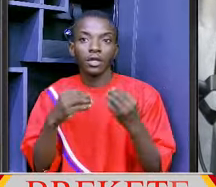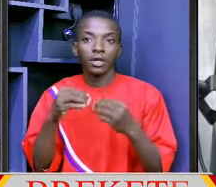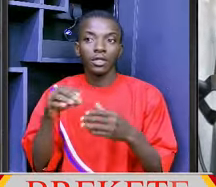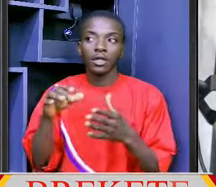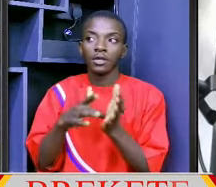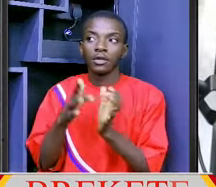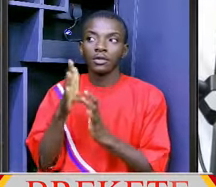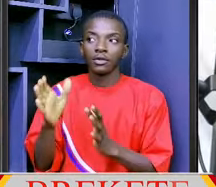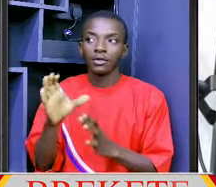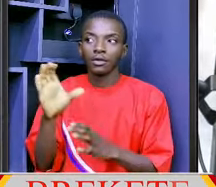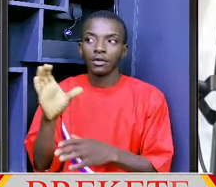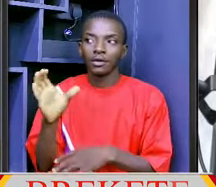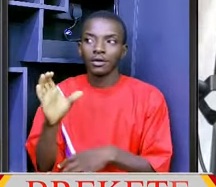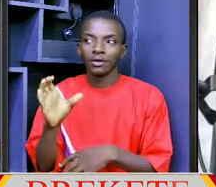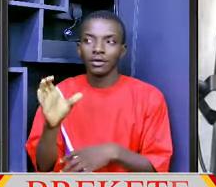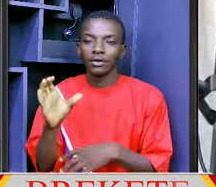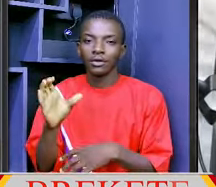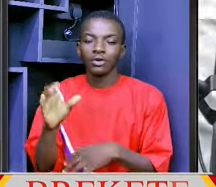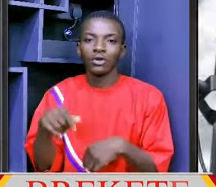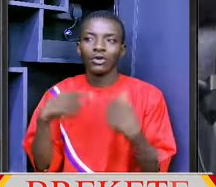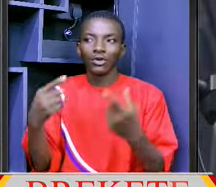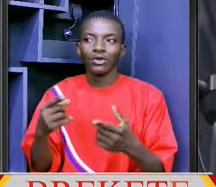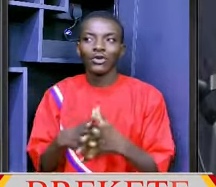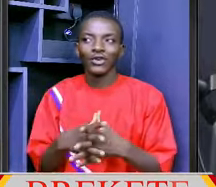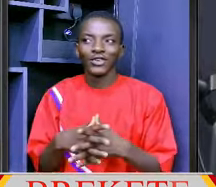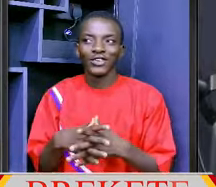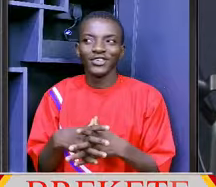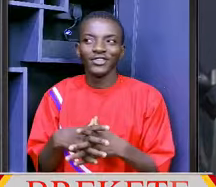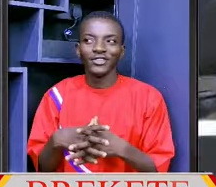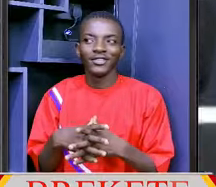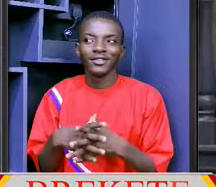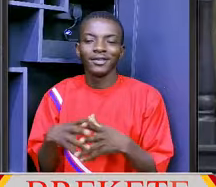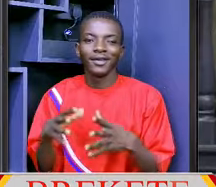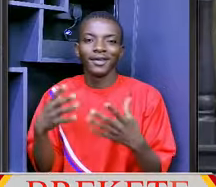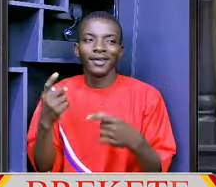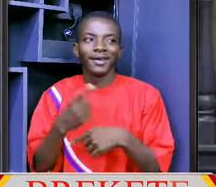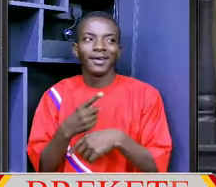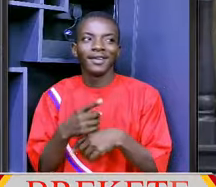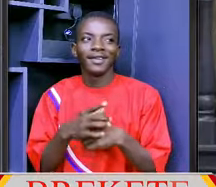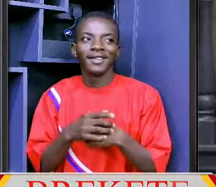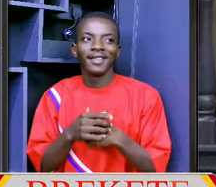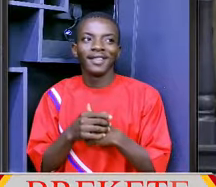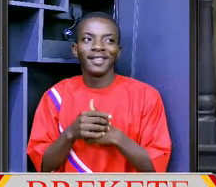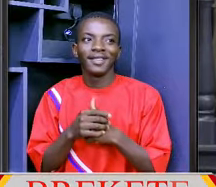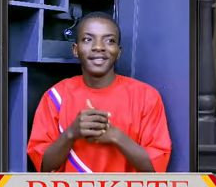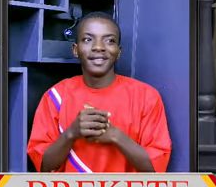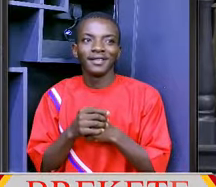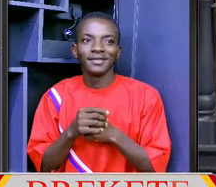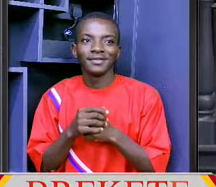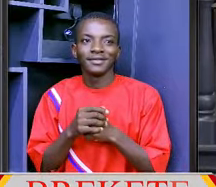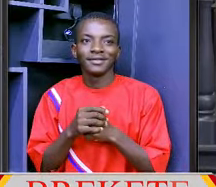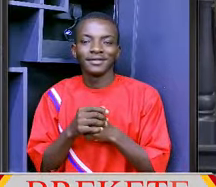food today. I never chop Christmas food. They go. They go. Stand up.